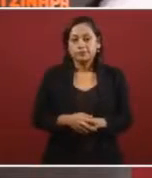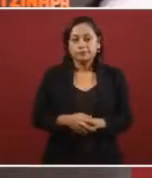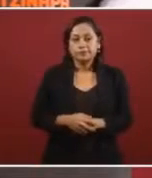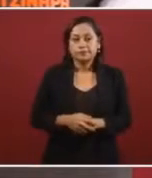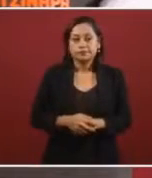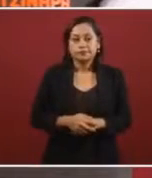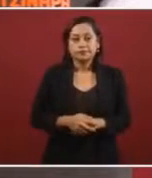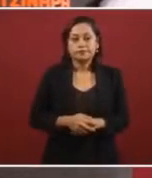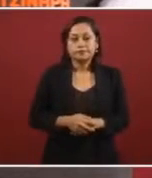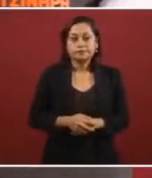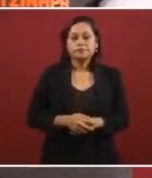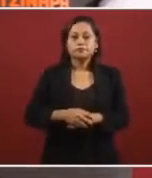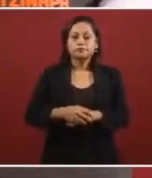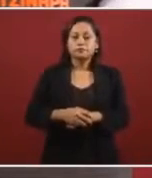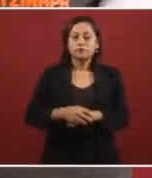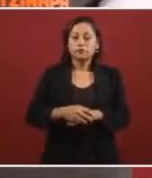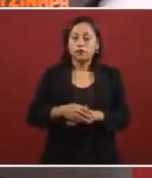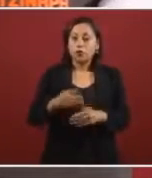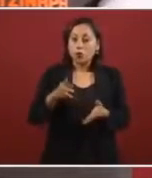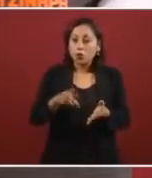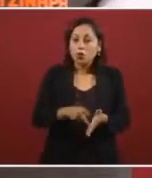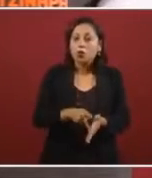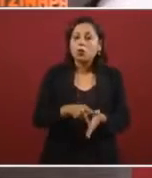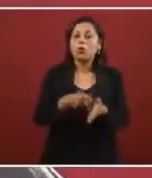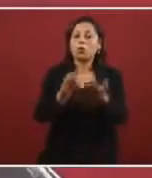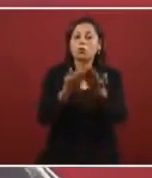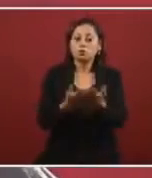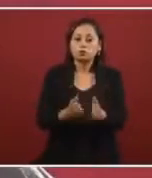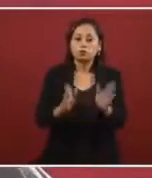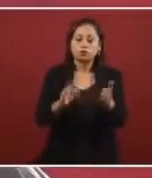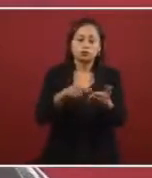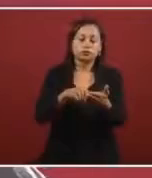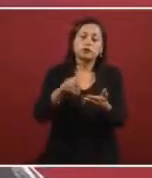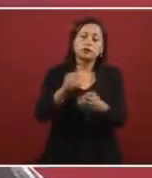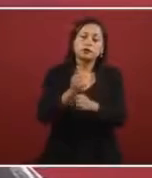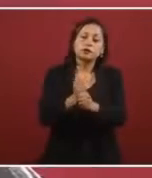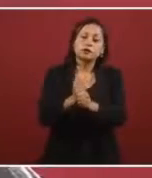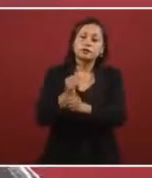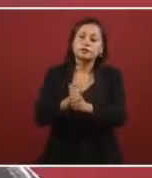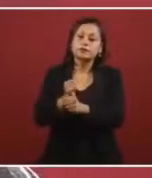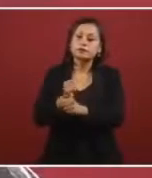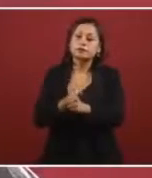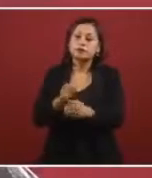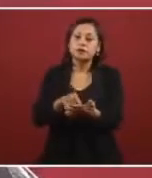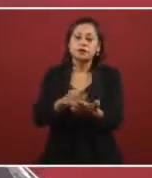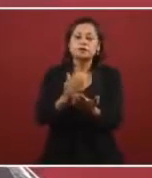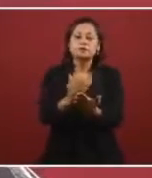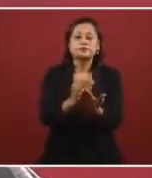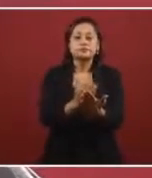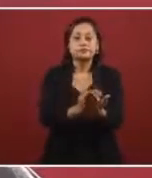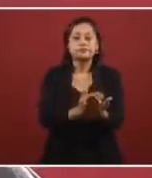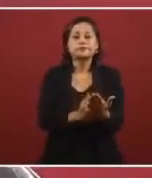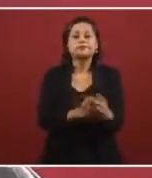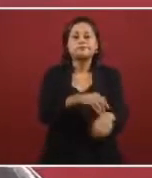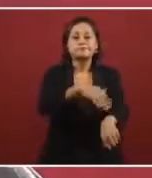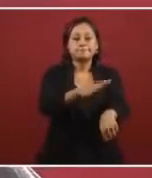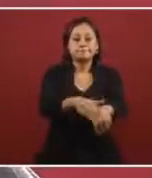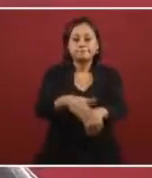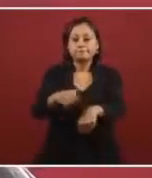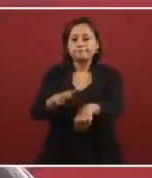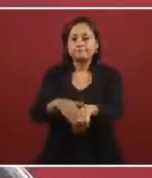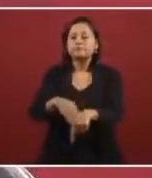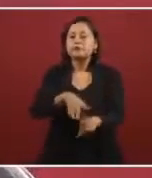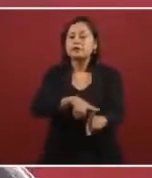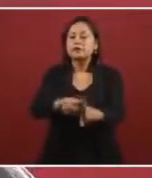Este relanzamiento de la investigación This reinitiation va a of this tocar y investigation va a will atraer a touch todas and aquellas will personas bring all que those